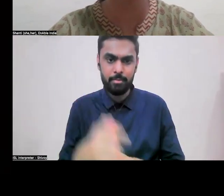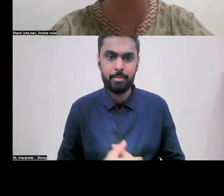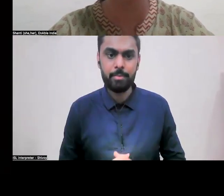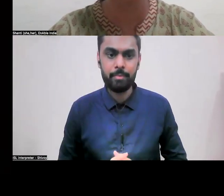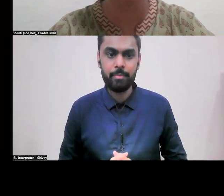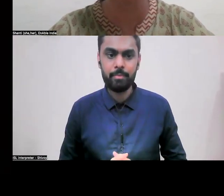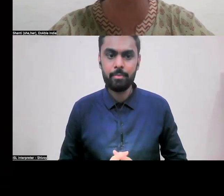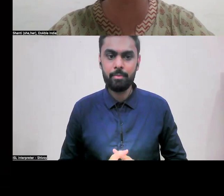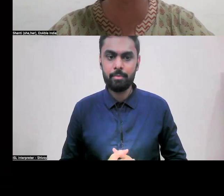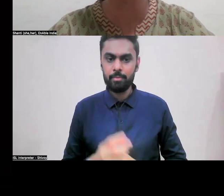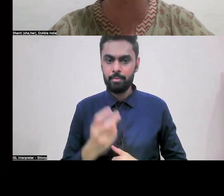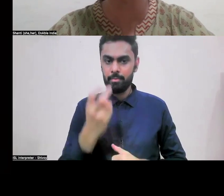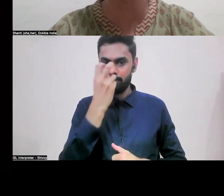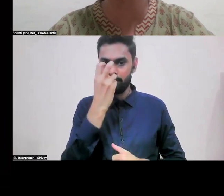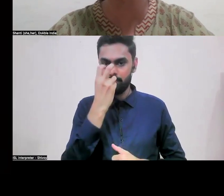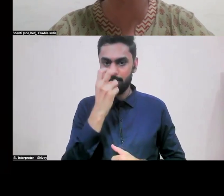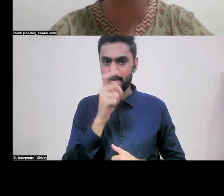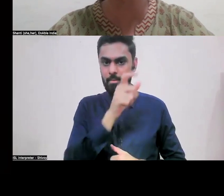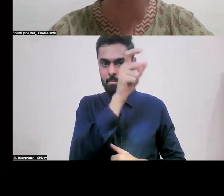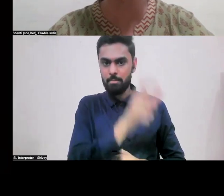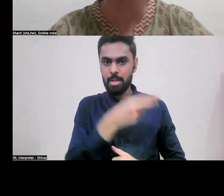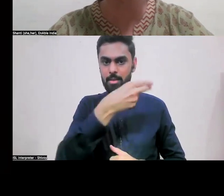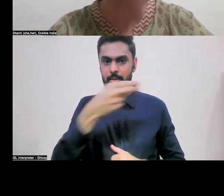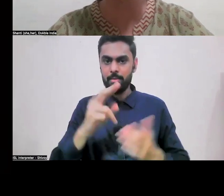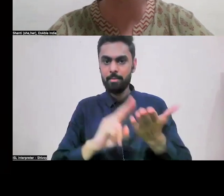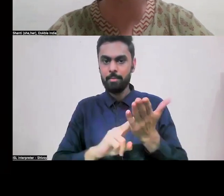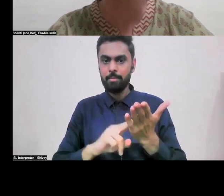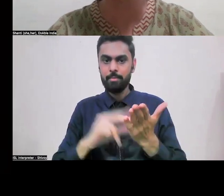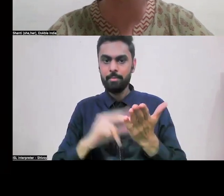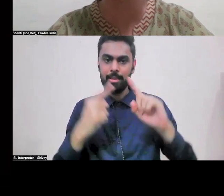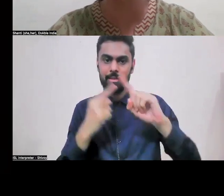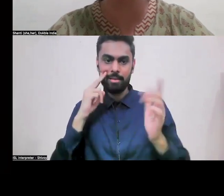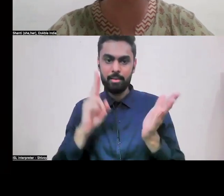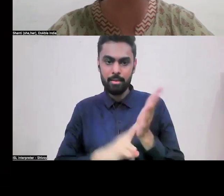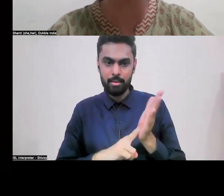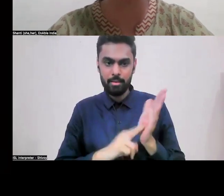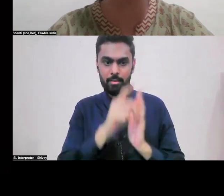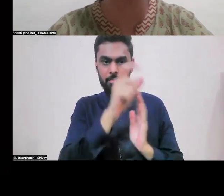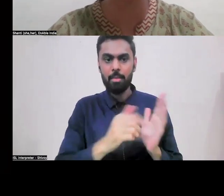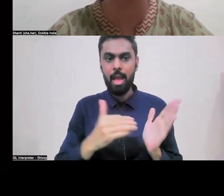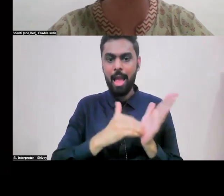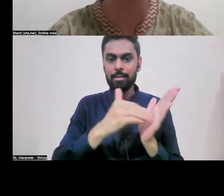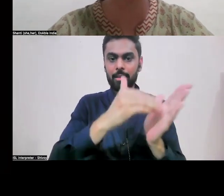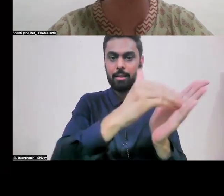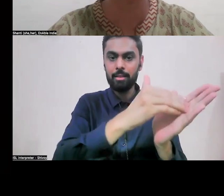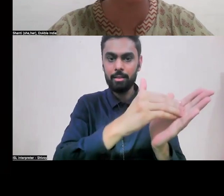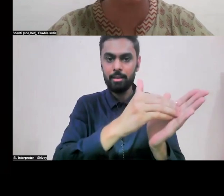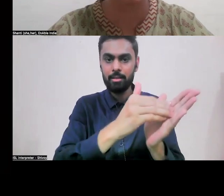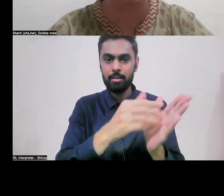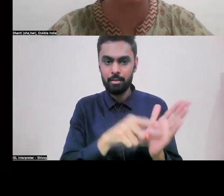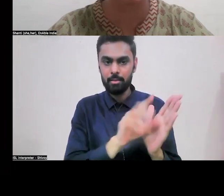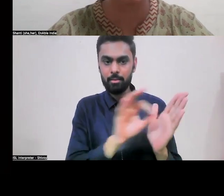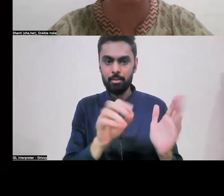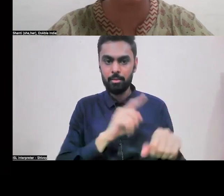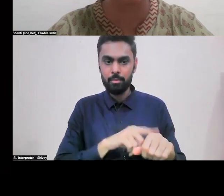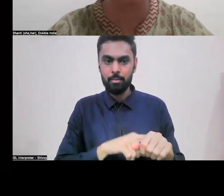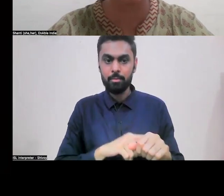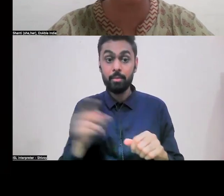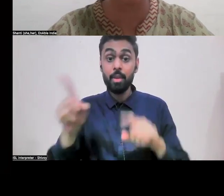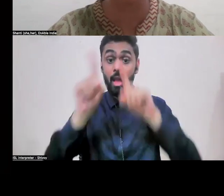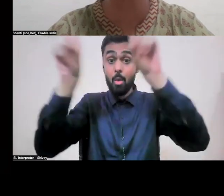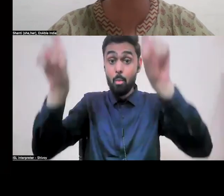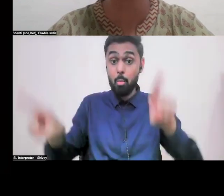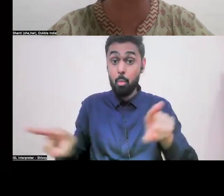Visually impaired student Nitin is the attendance manager for the week. Nitin takes attendance from the tactile board into